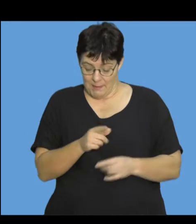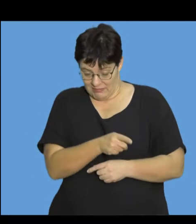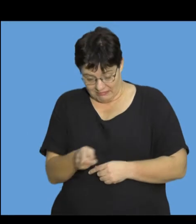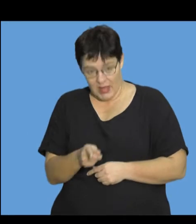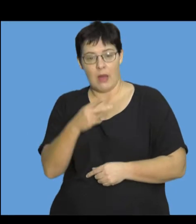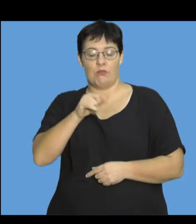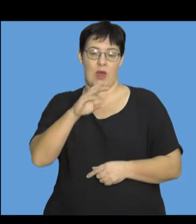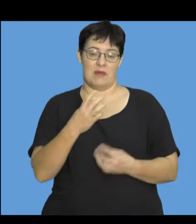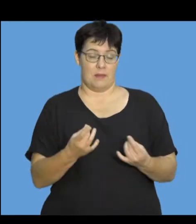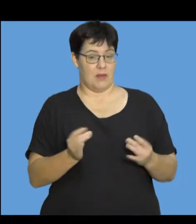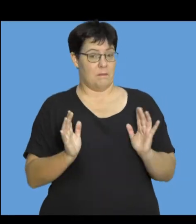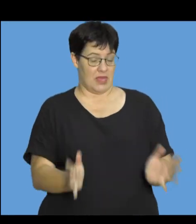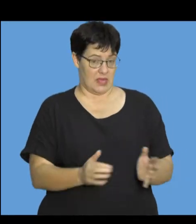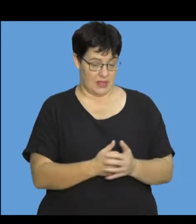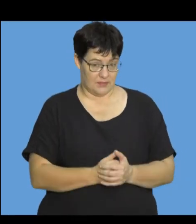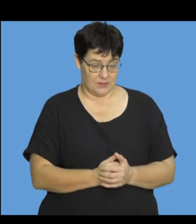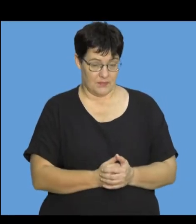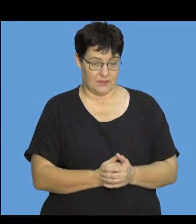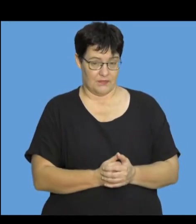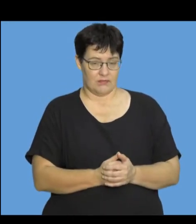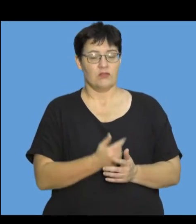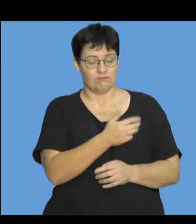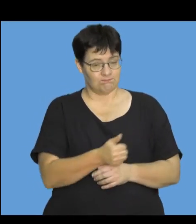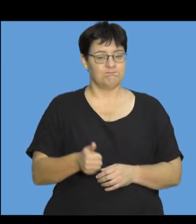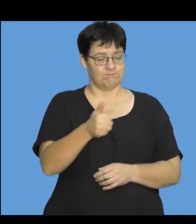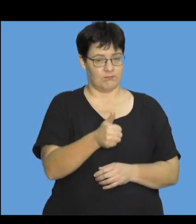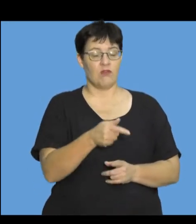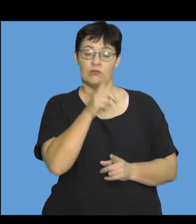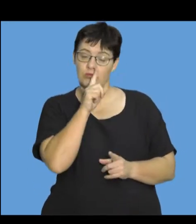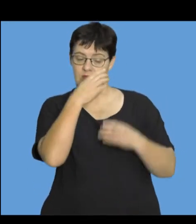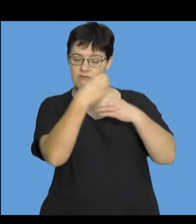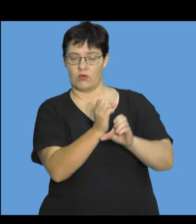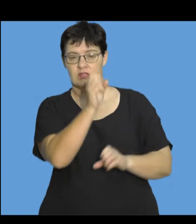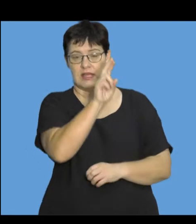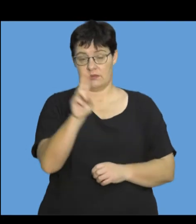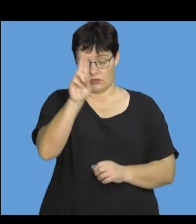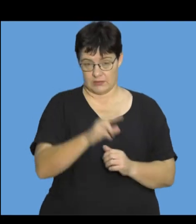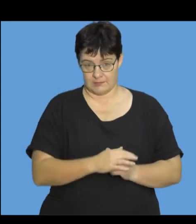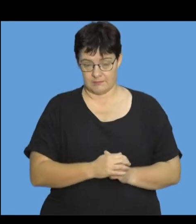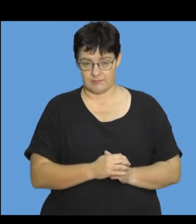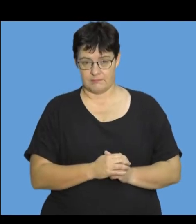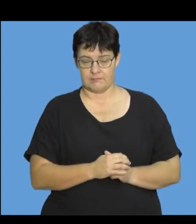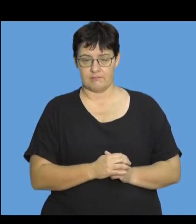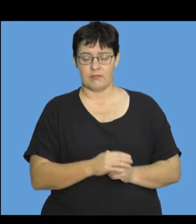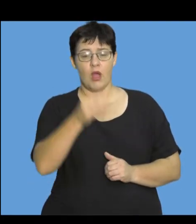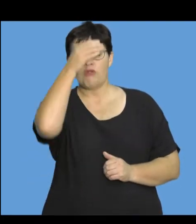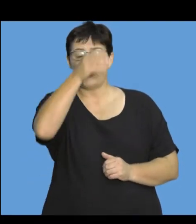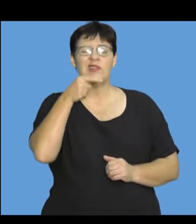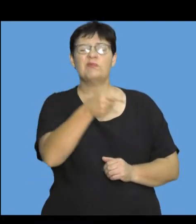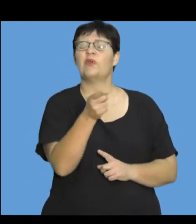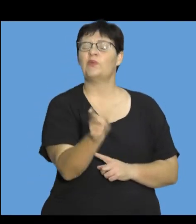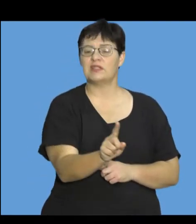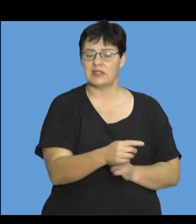all times. That's the main thing that we need to do when it comes to exponents. Now, the concept of an exponent will